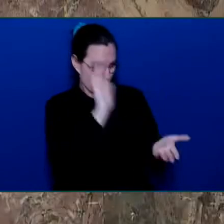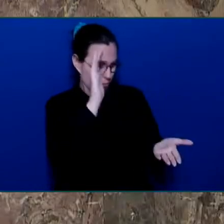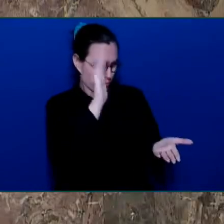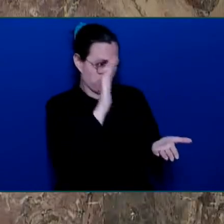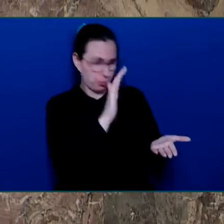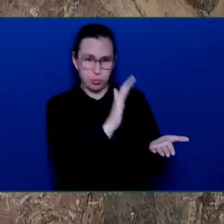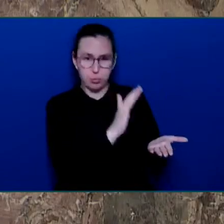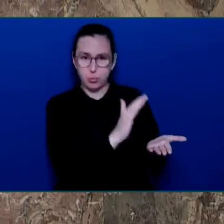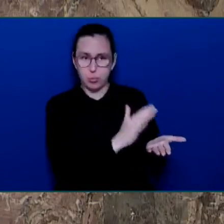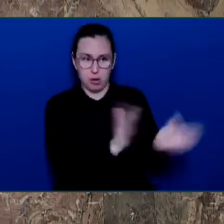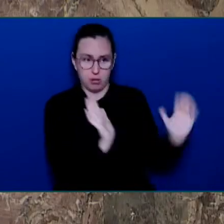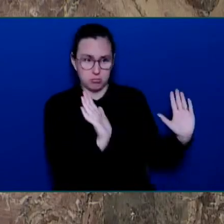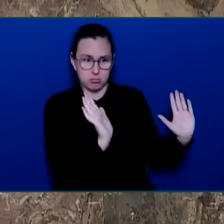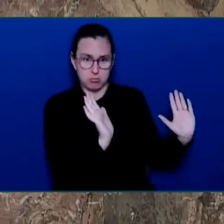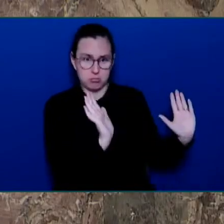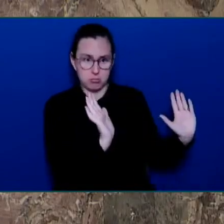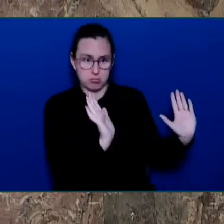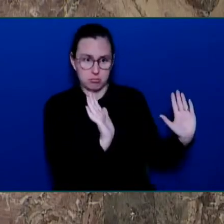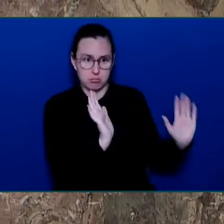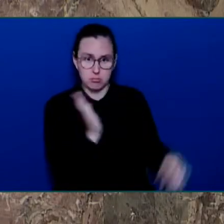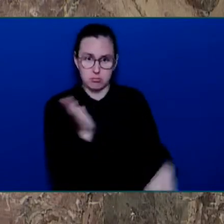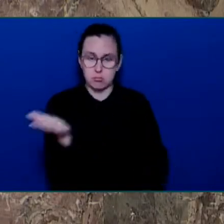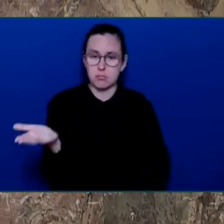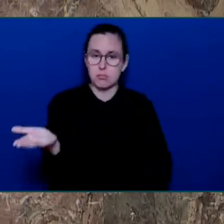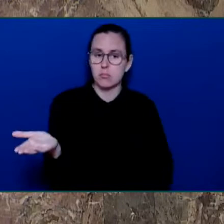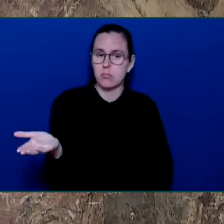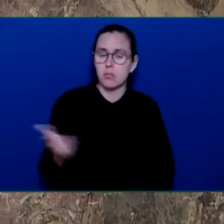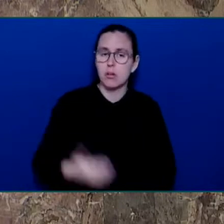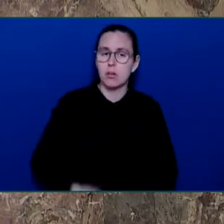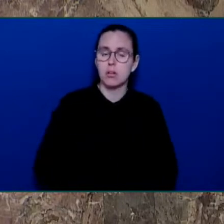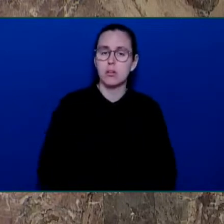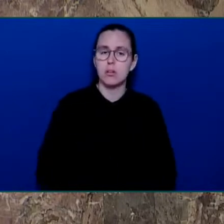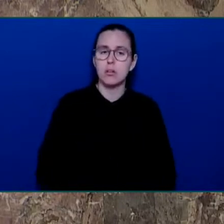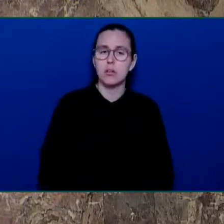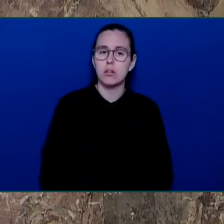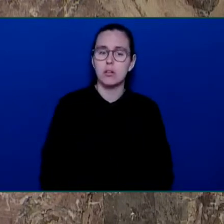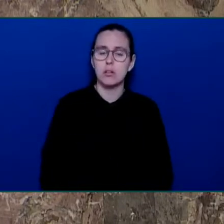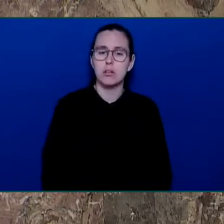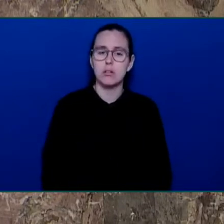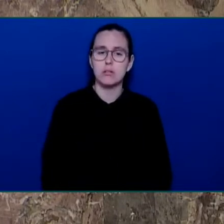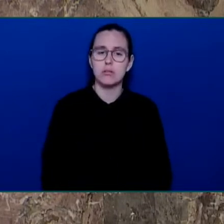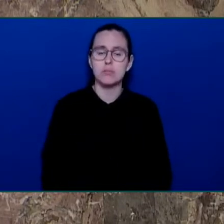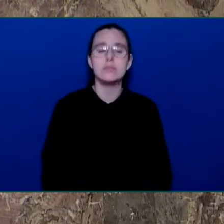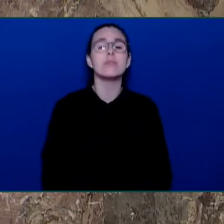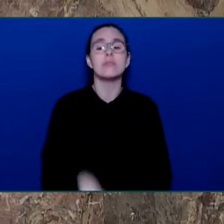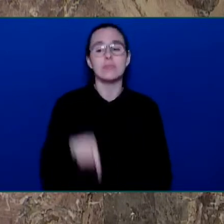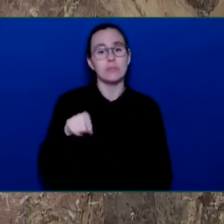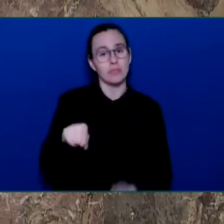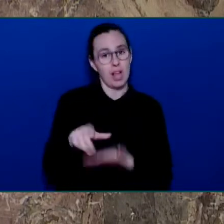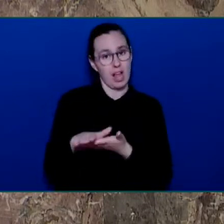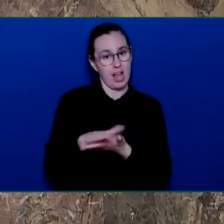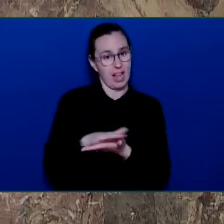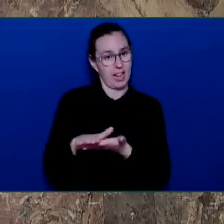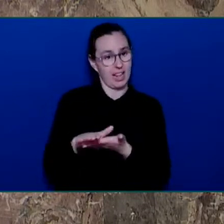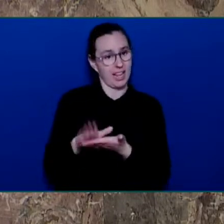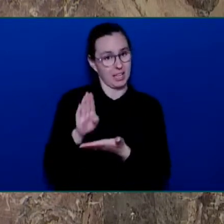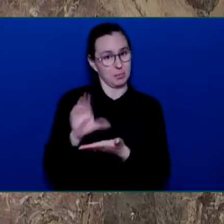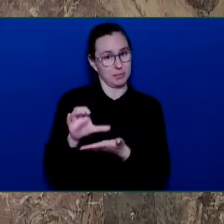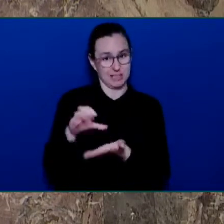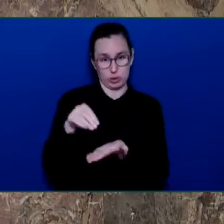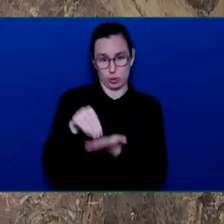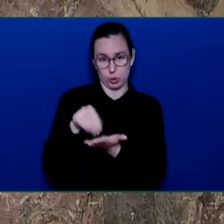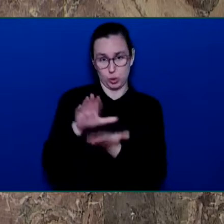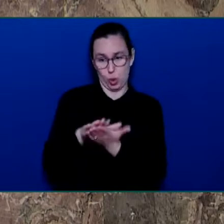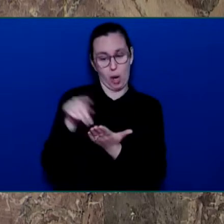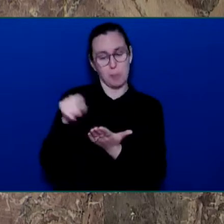continue. The comparison in the Clean BC documents were of the Clean BC plan against no